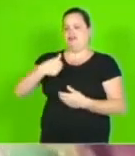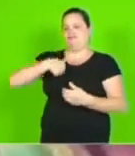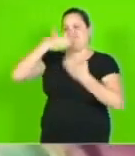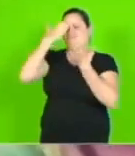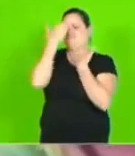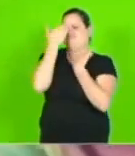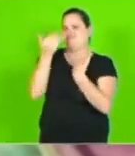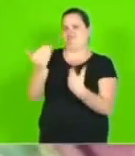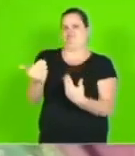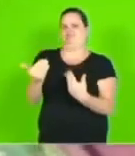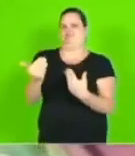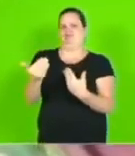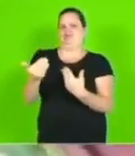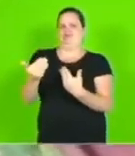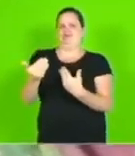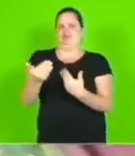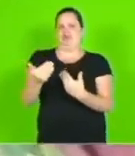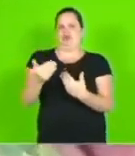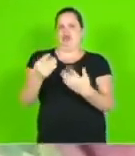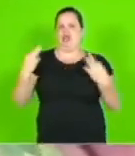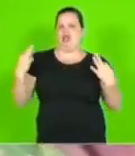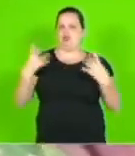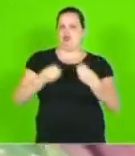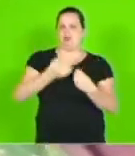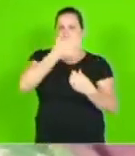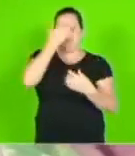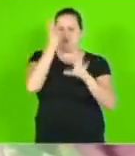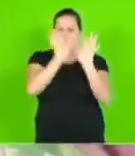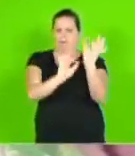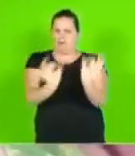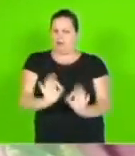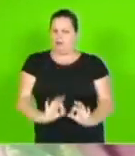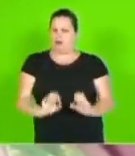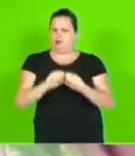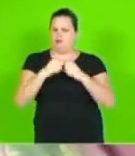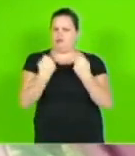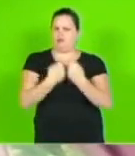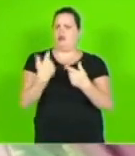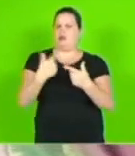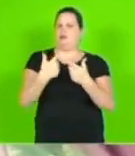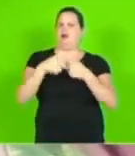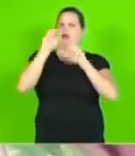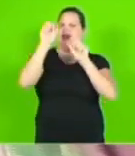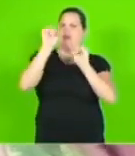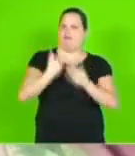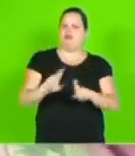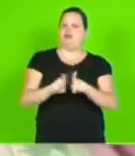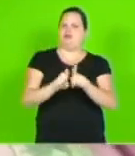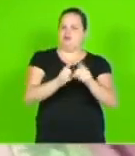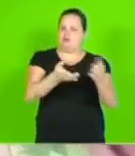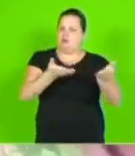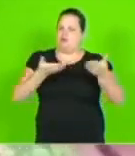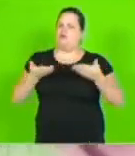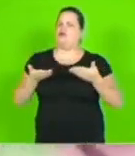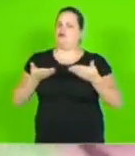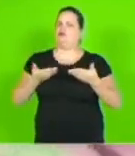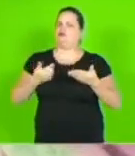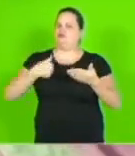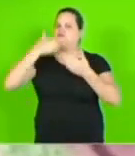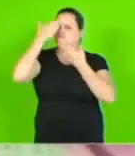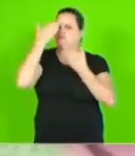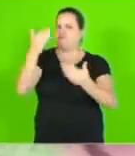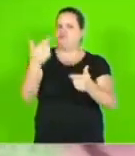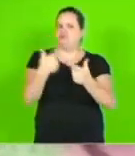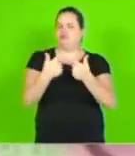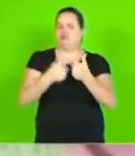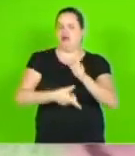say that, first of all, I wanted to thank all the brethren who received us here. It's been a blessing. And for the